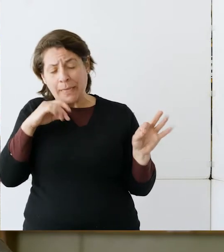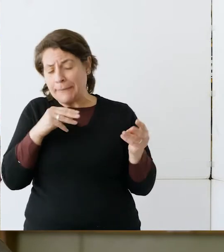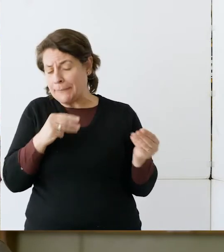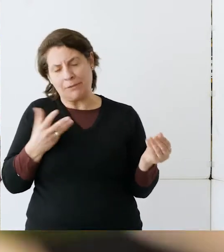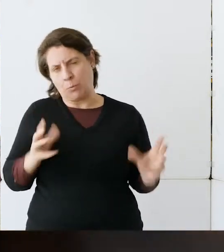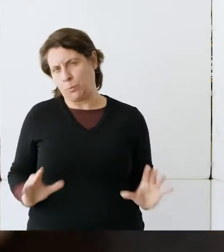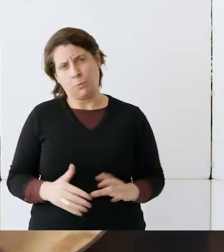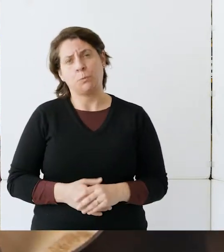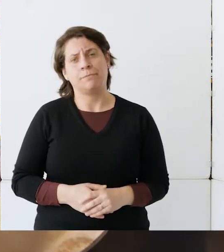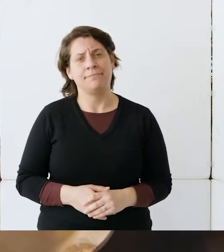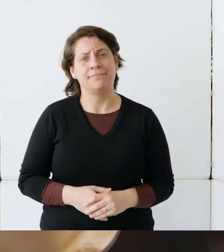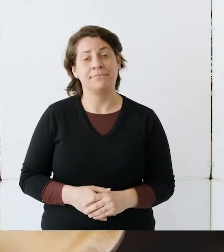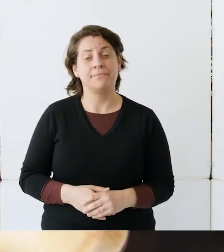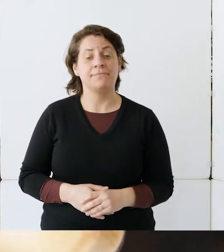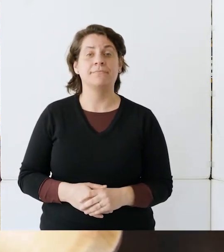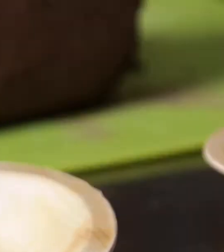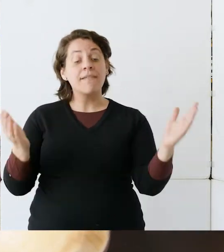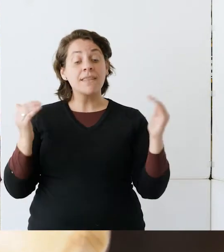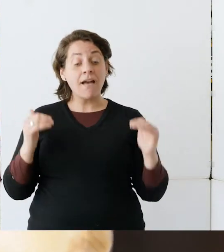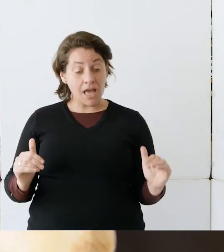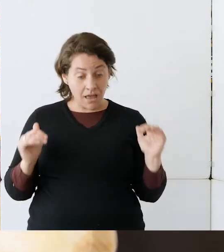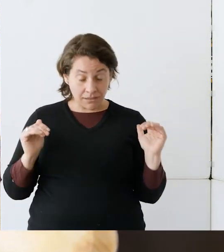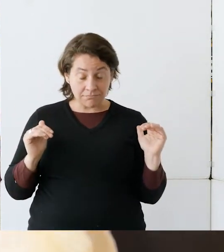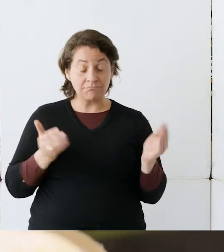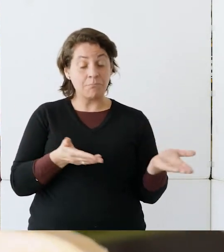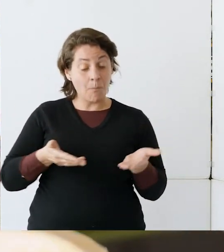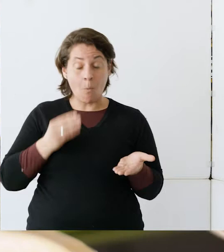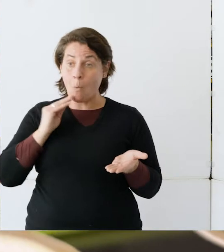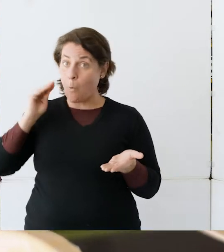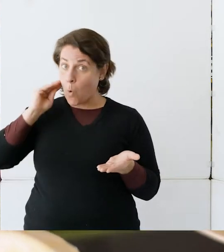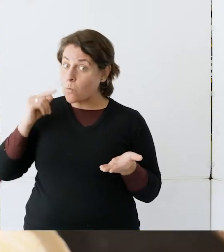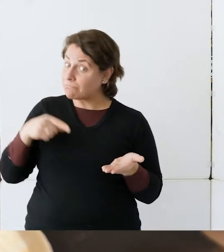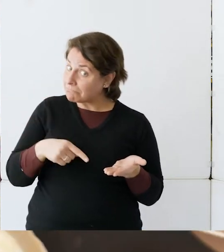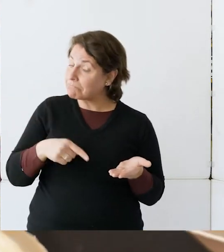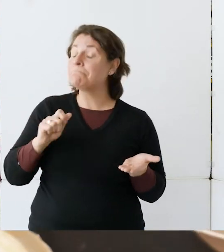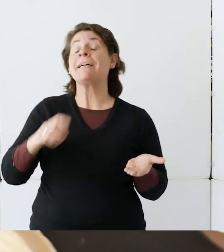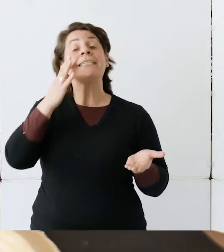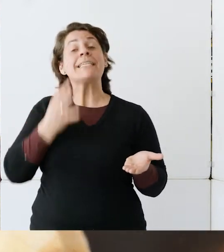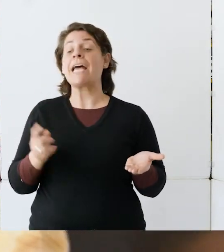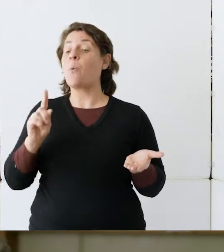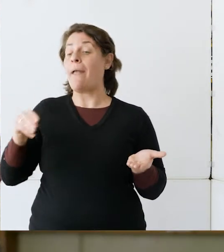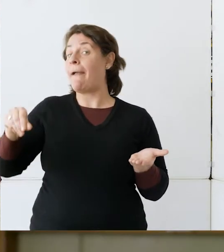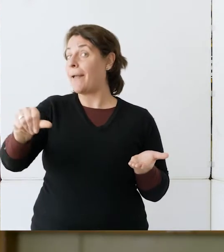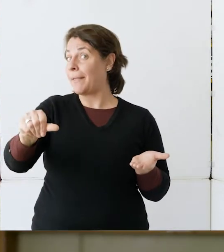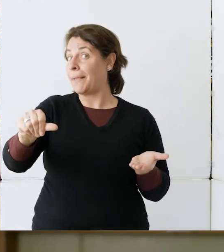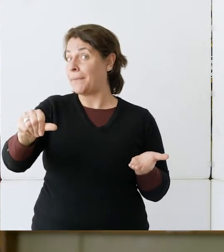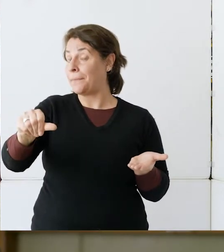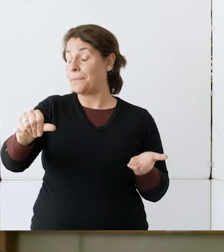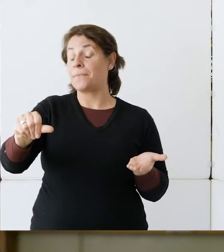it dries. And then once you get them home, you get to decide where you want to plant them.